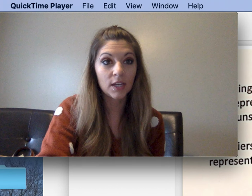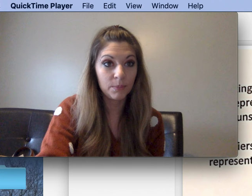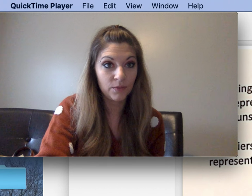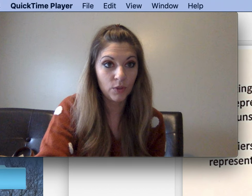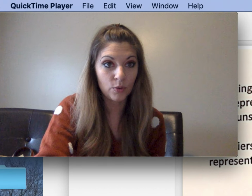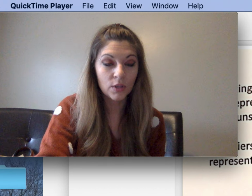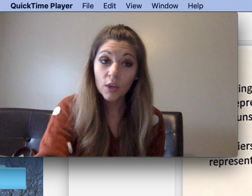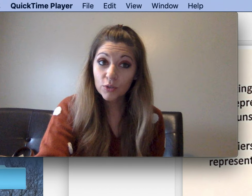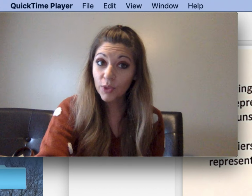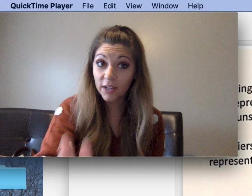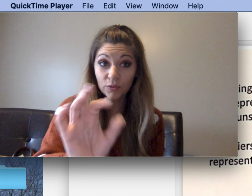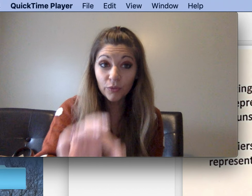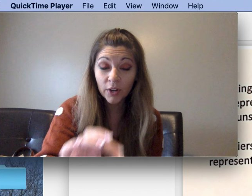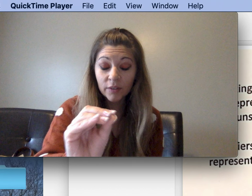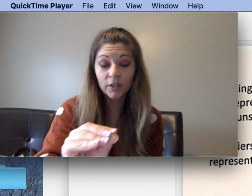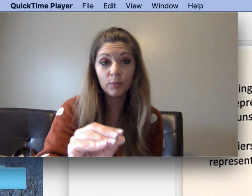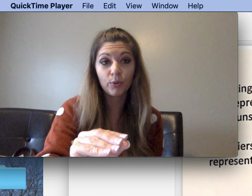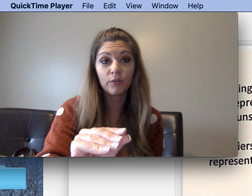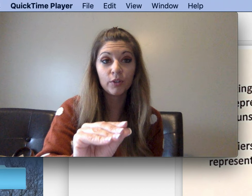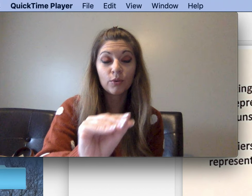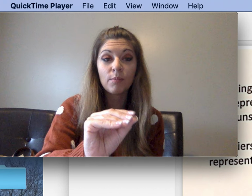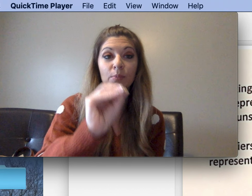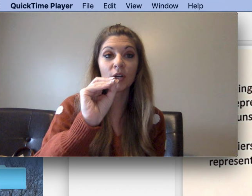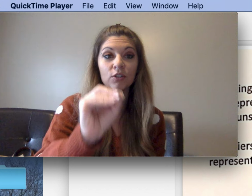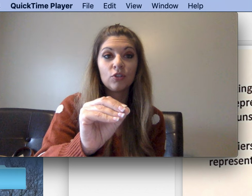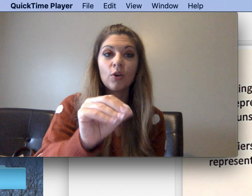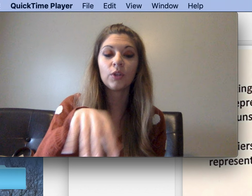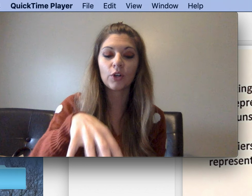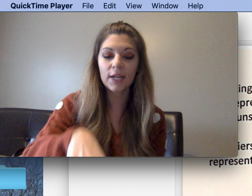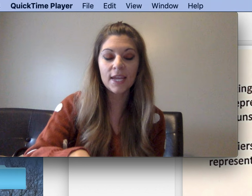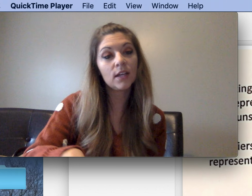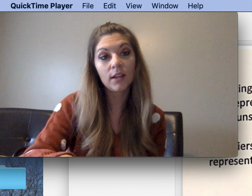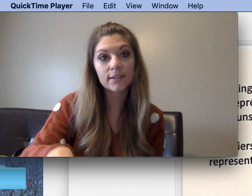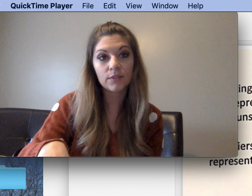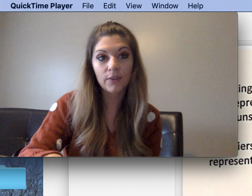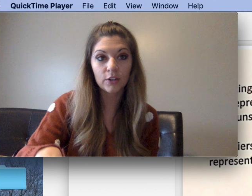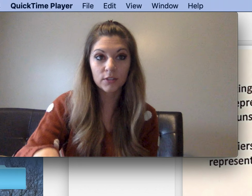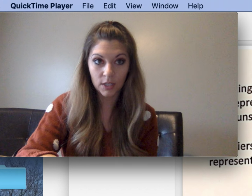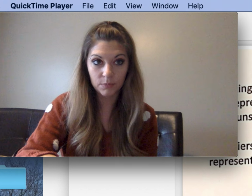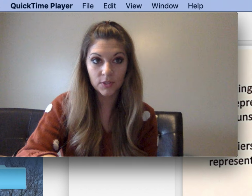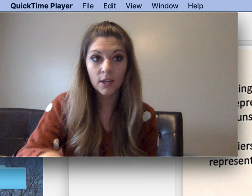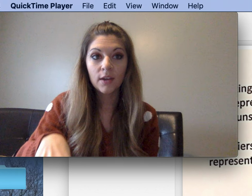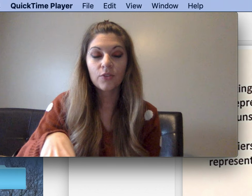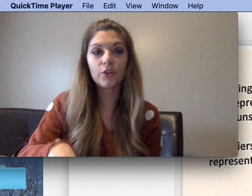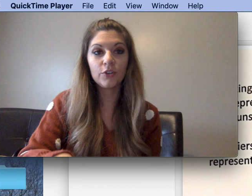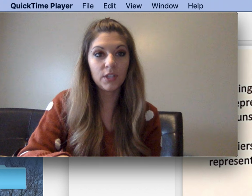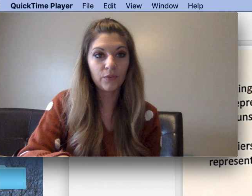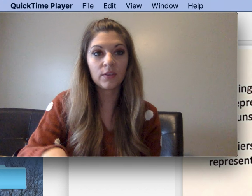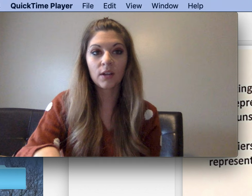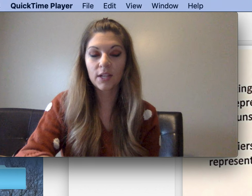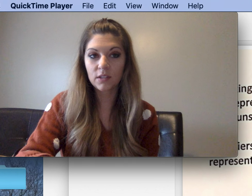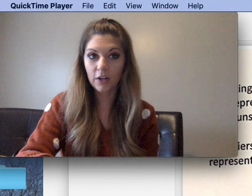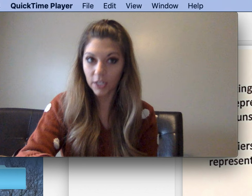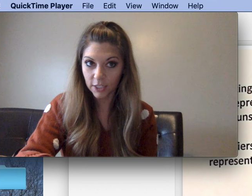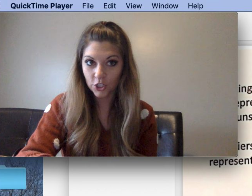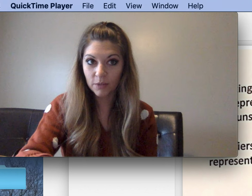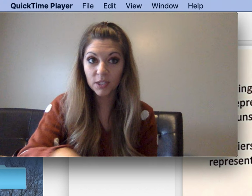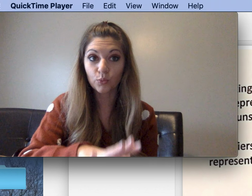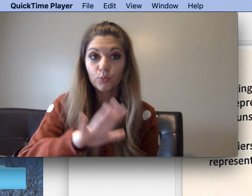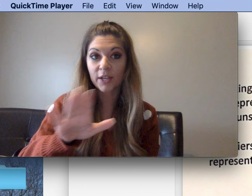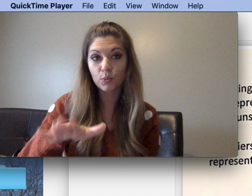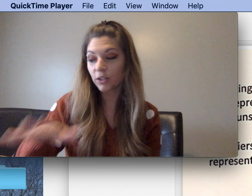8 types of those. So that is very, very important for you to remember and to know there are 8 classifier types that are different than classifier